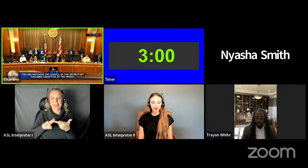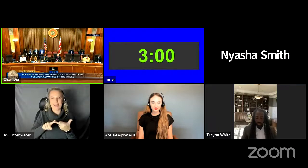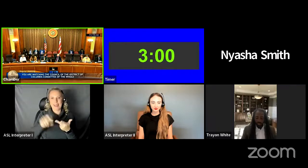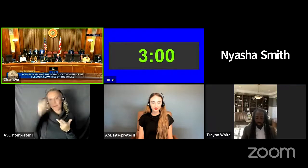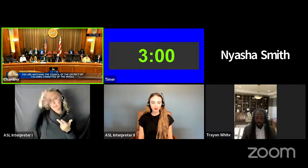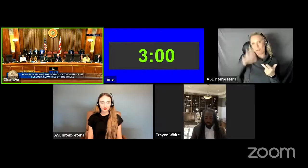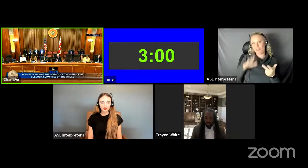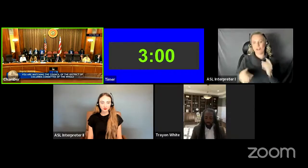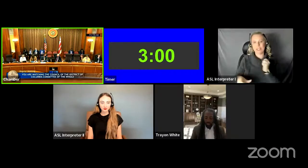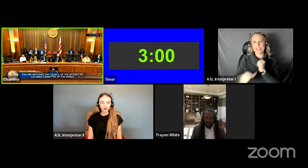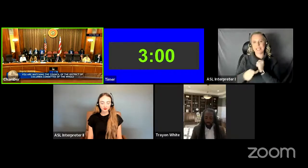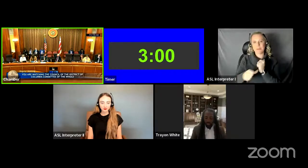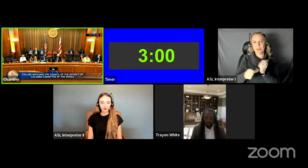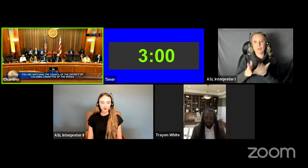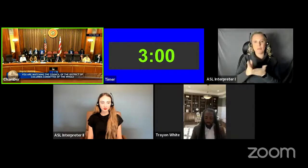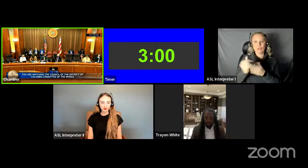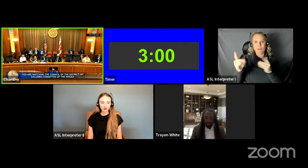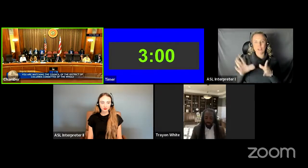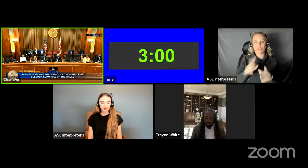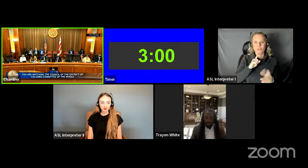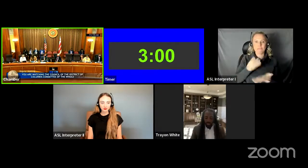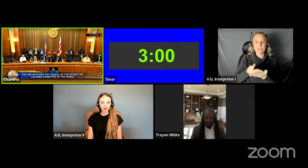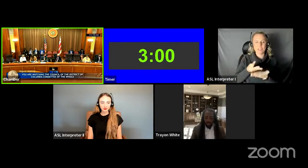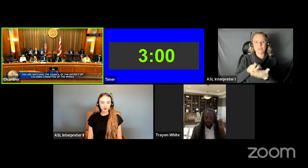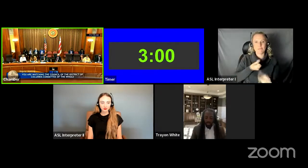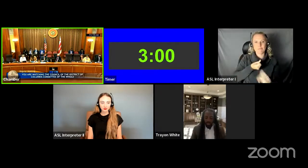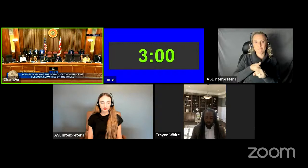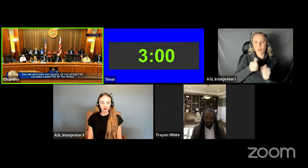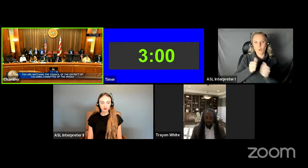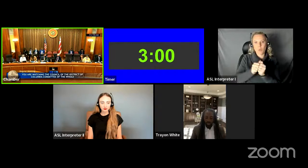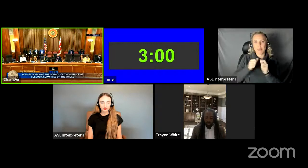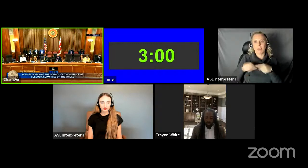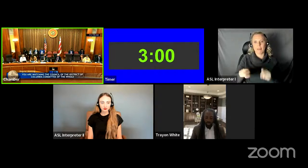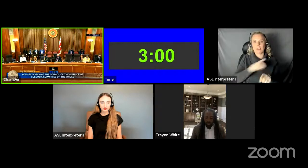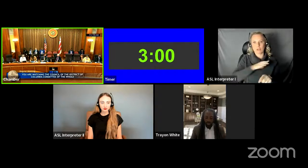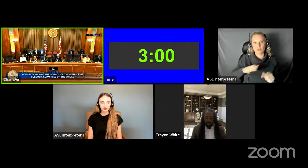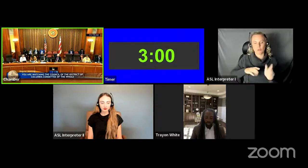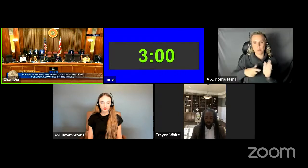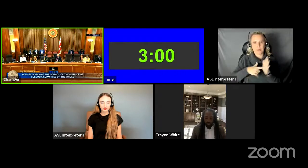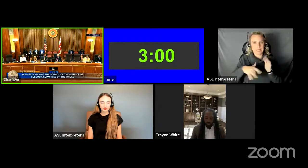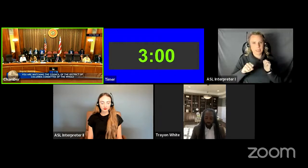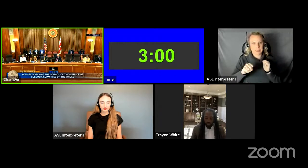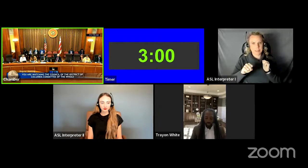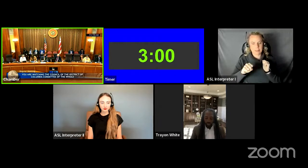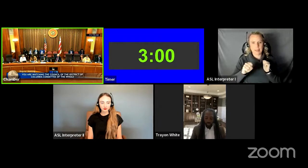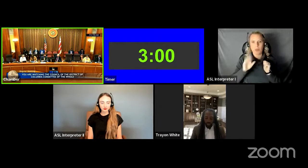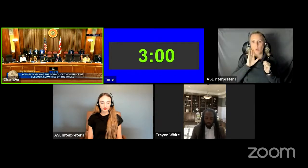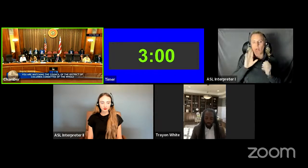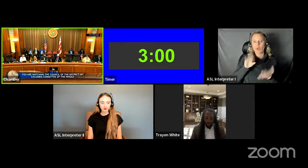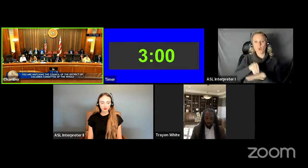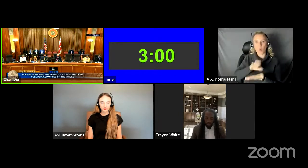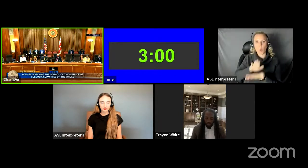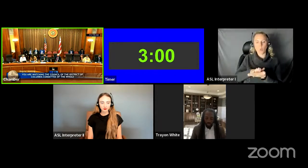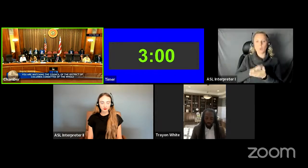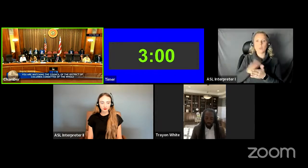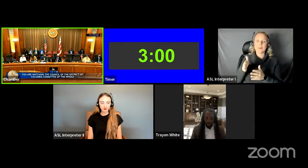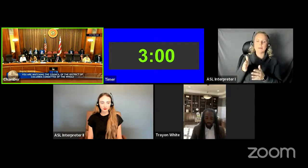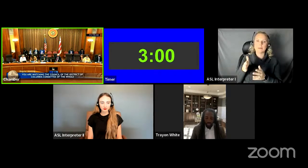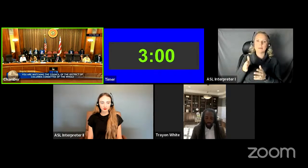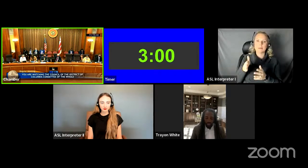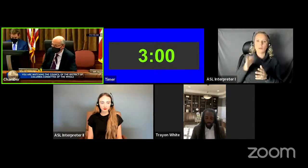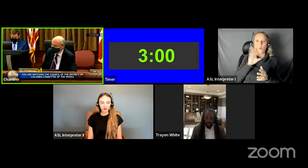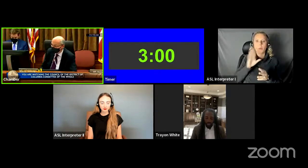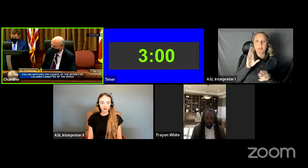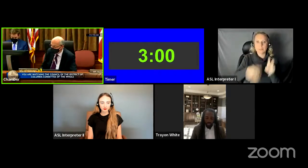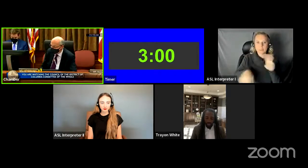Mr. Deputy Budget Director, does the measure's fiscal impact statement comply with council requirements? Yes, it does. I will note it's subject to, it will